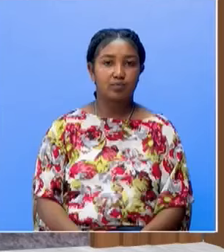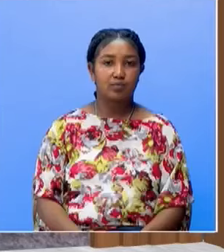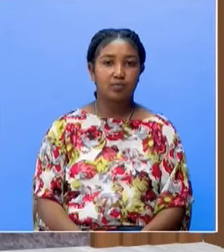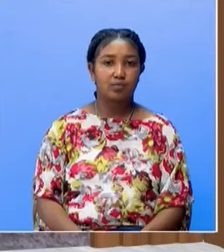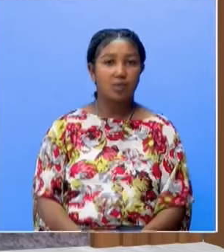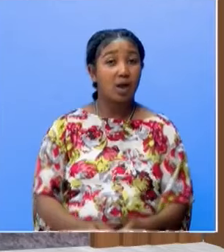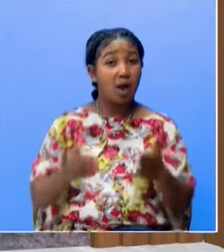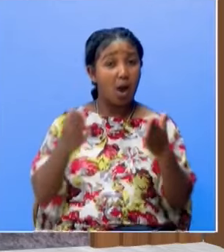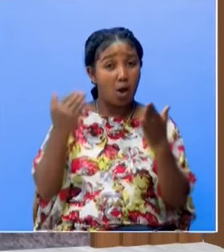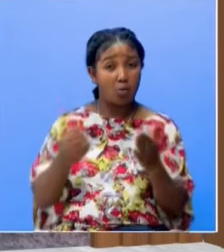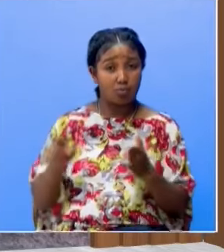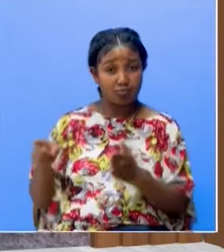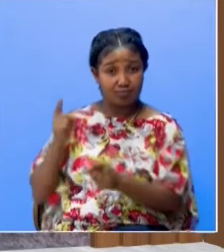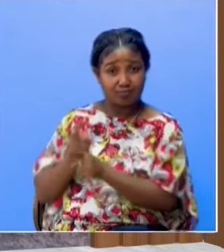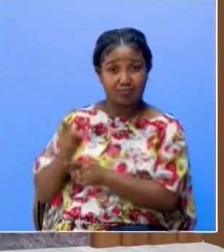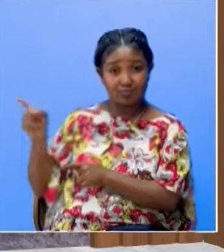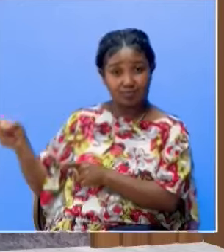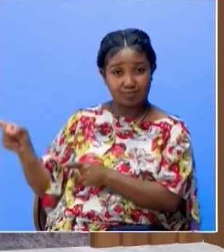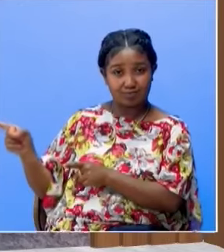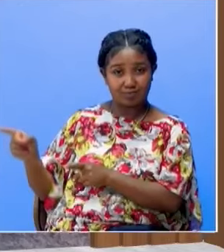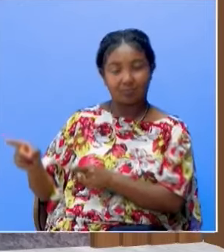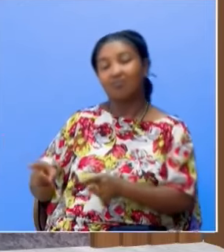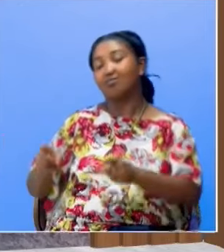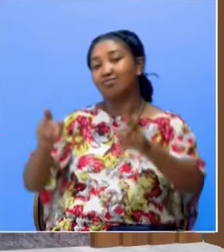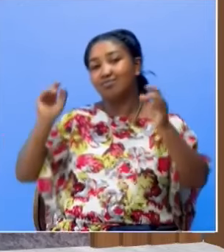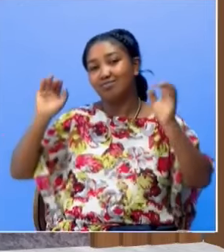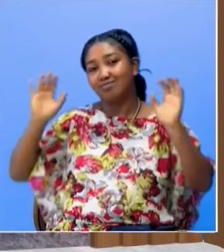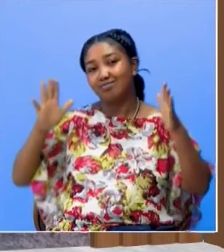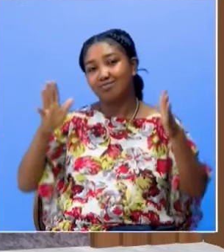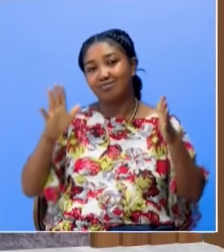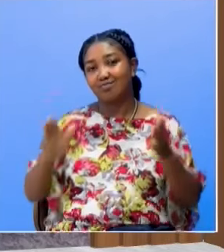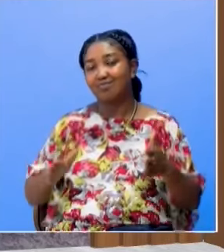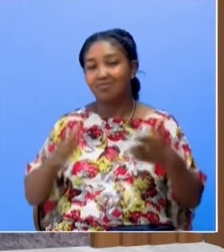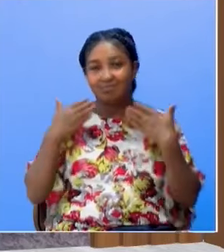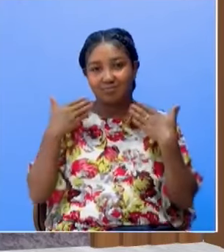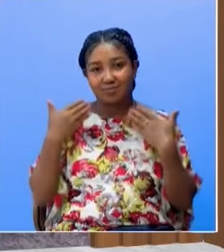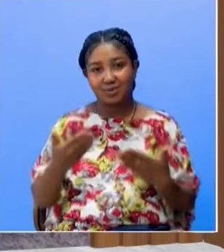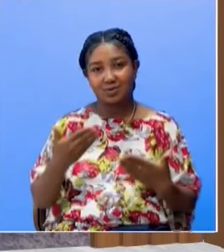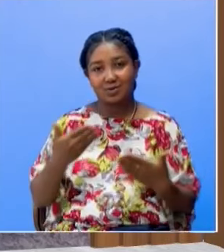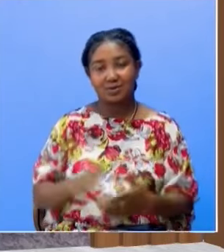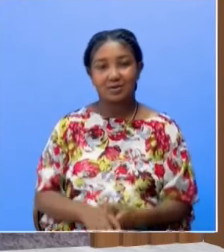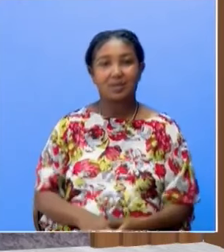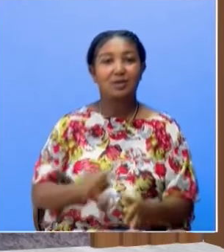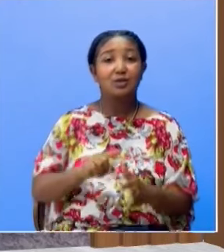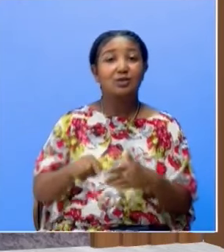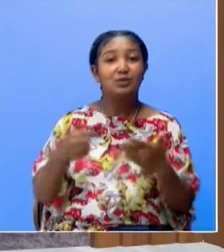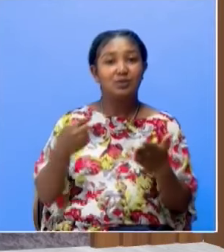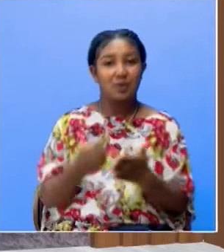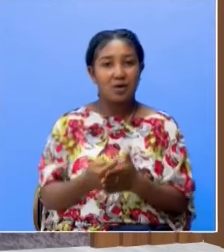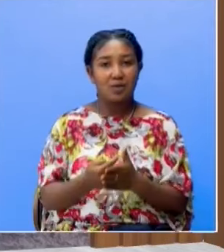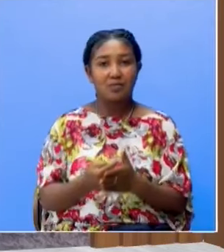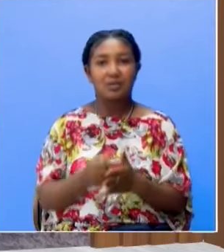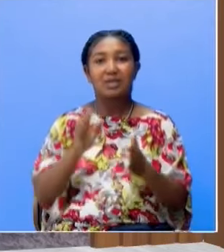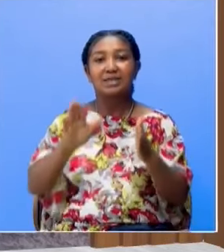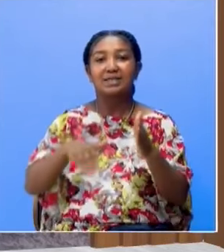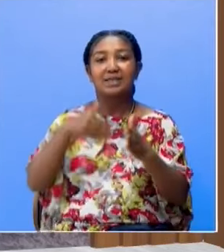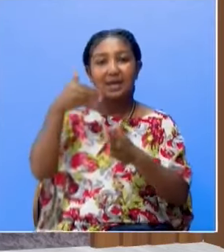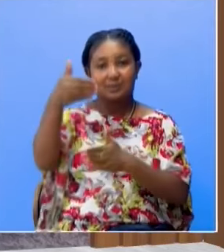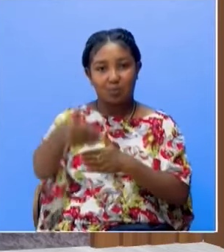I hope I'm right, eh? Bravo, bravo. Good. So, now let's go to the next